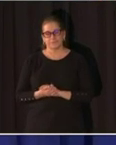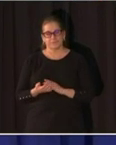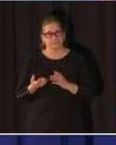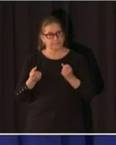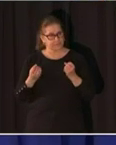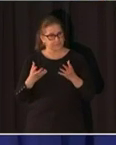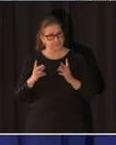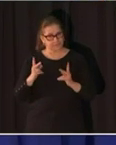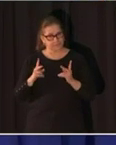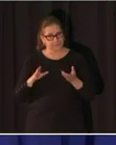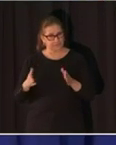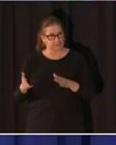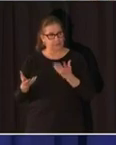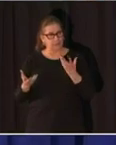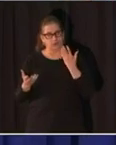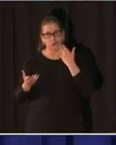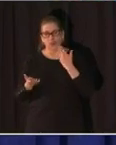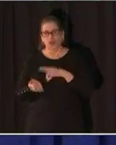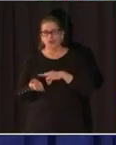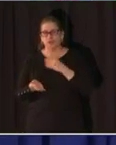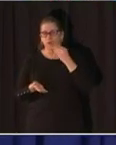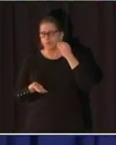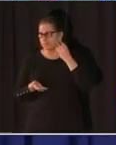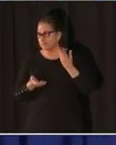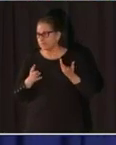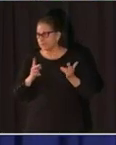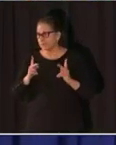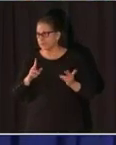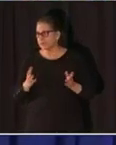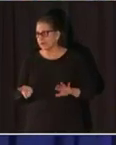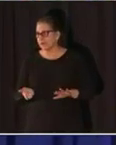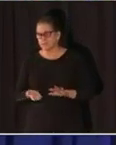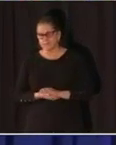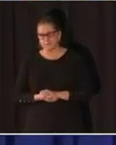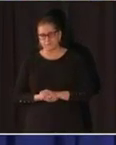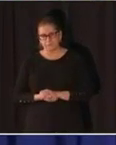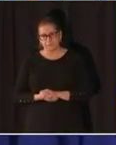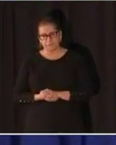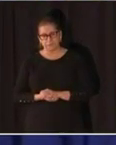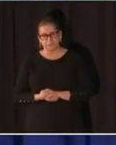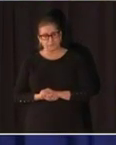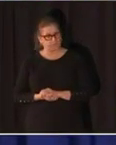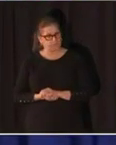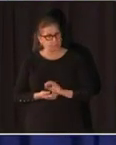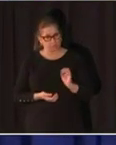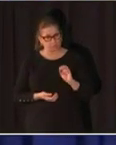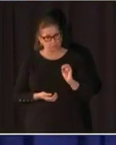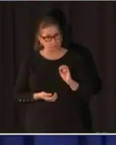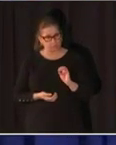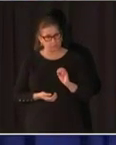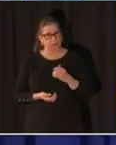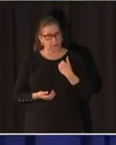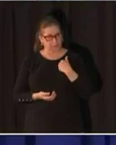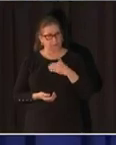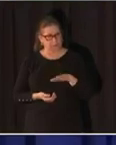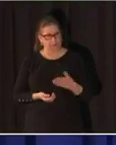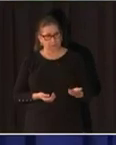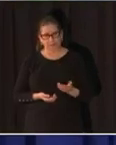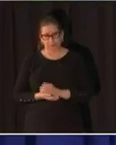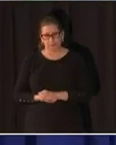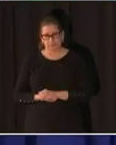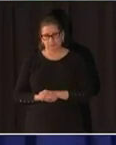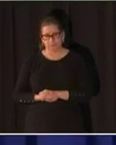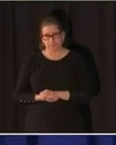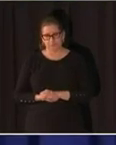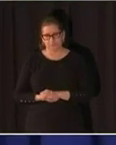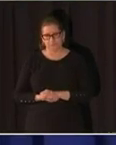right? No, you got that wrong. So can we go back to the slide from our nursing homes, please? Oh, I don't think